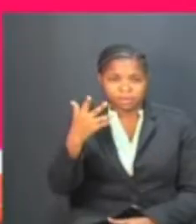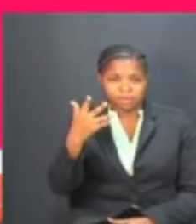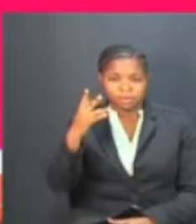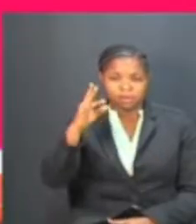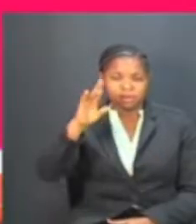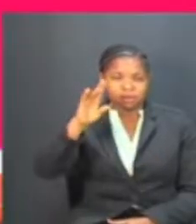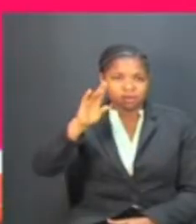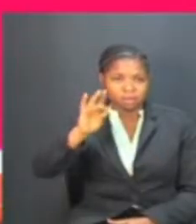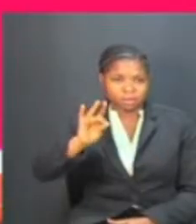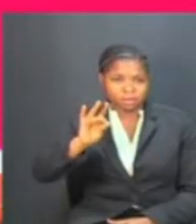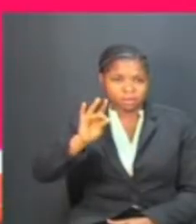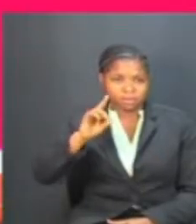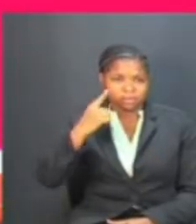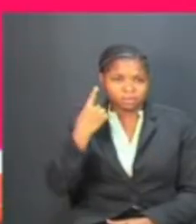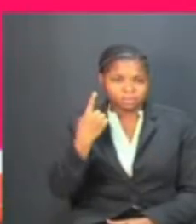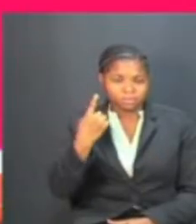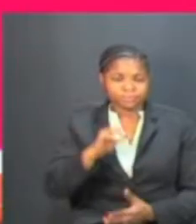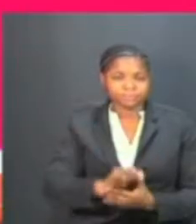Lukuto.